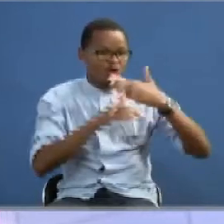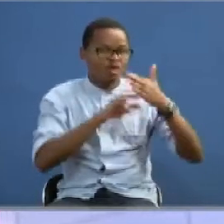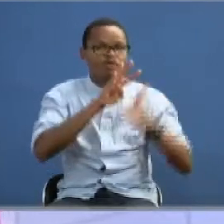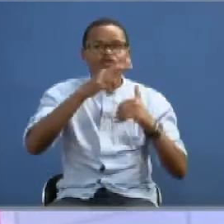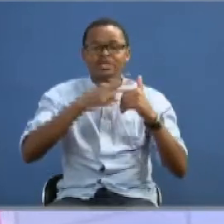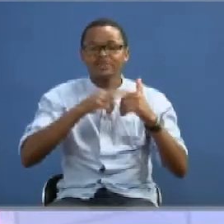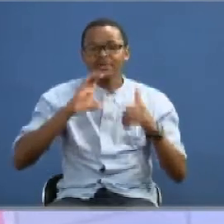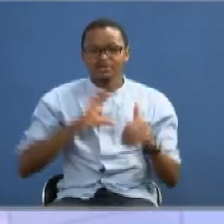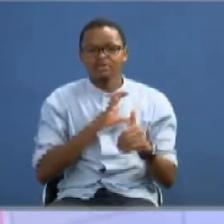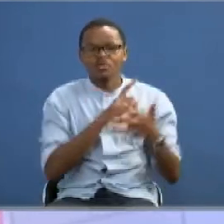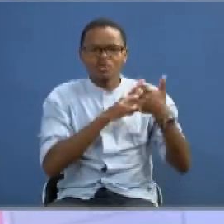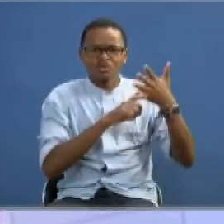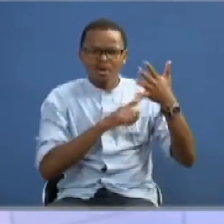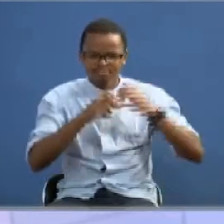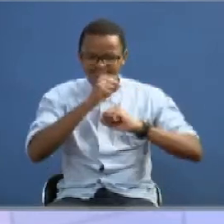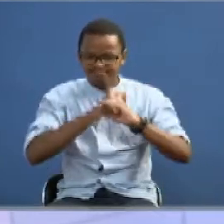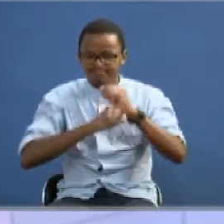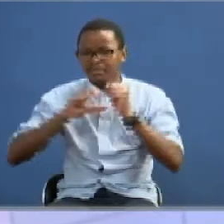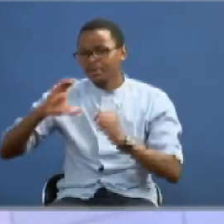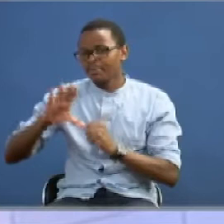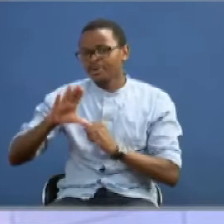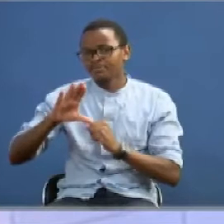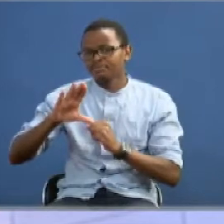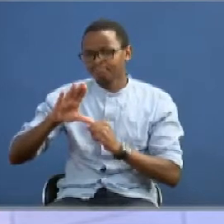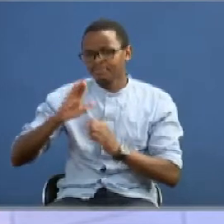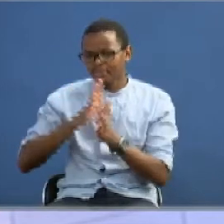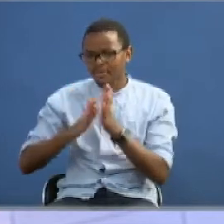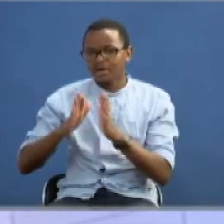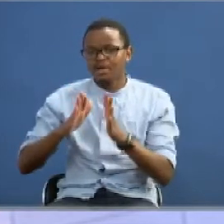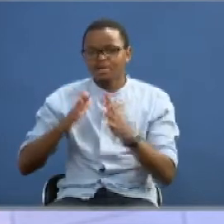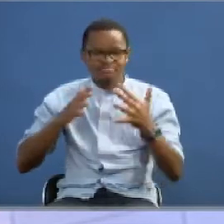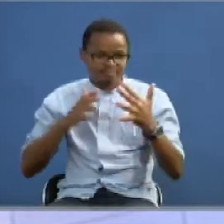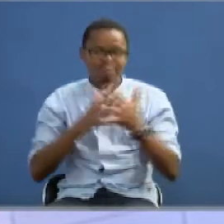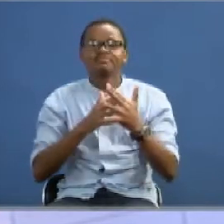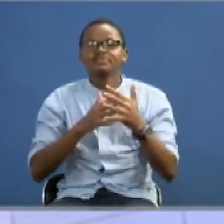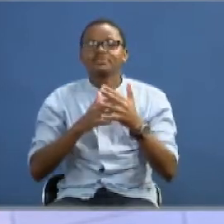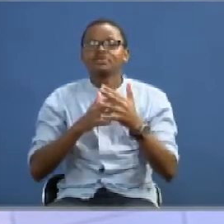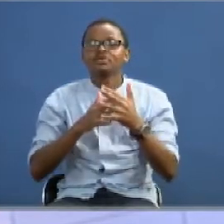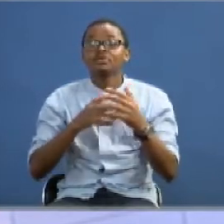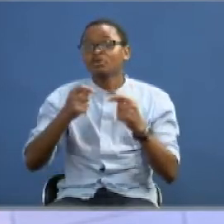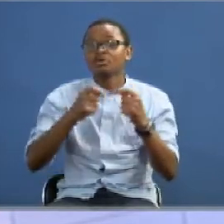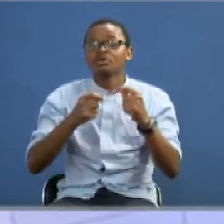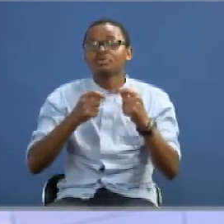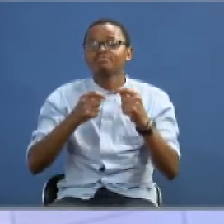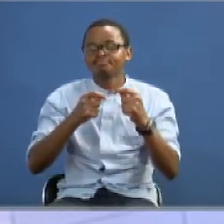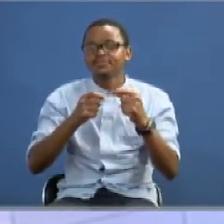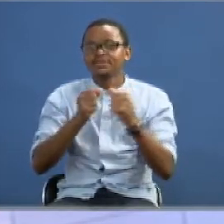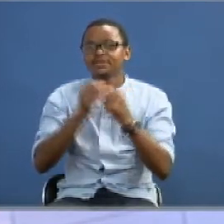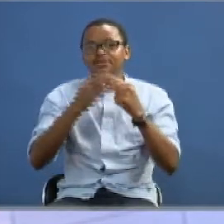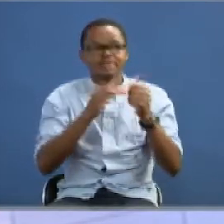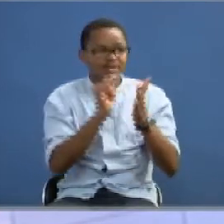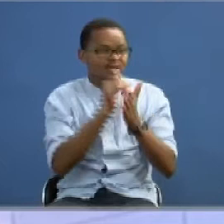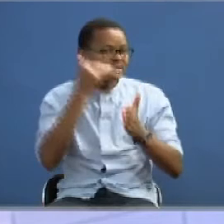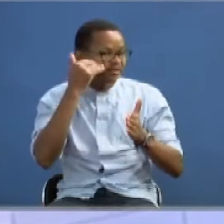counties, the committee, what are some of the measures that the counties have taken in terms of combating and containing COVID-19, which is a disease that